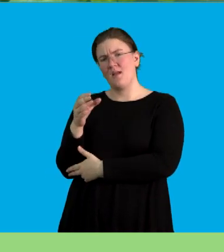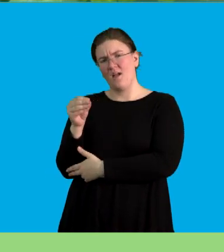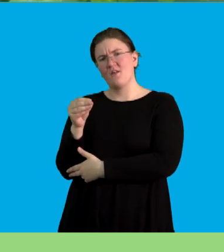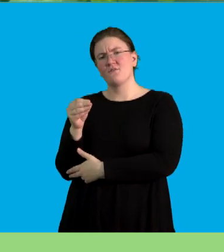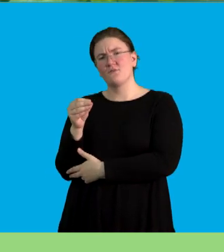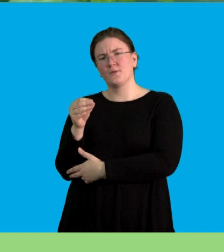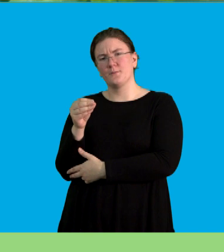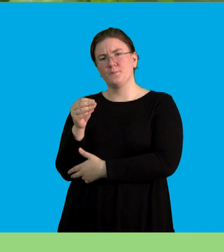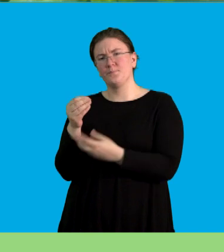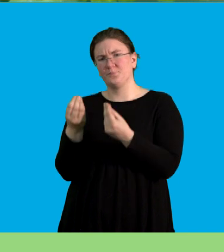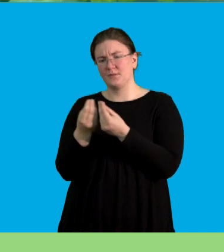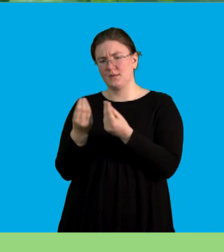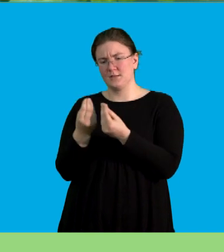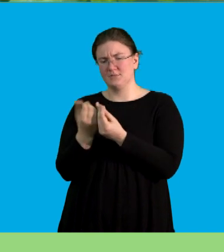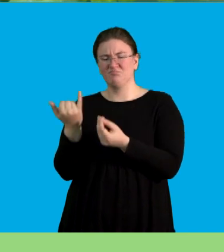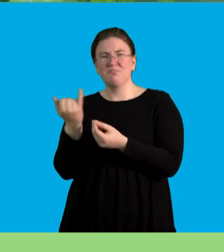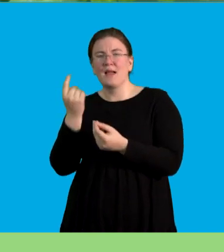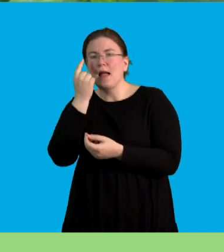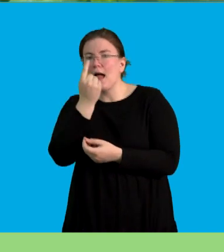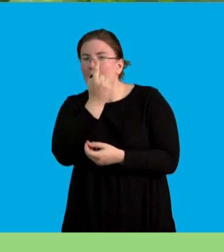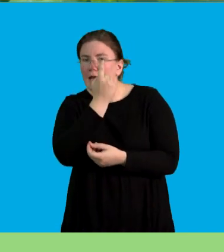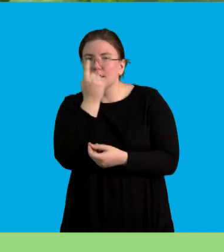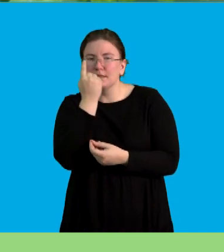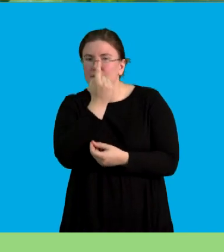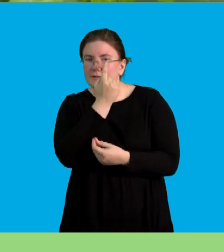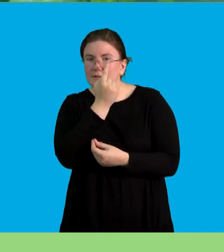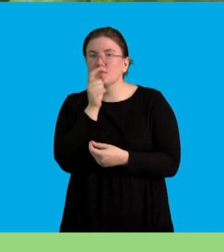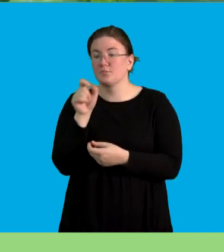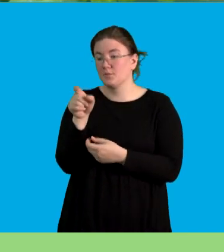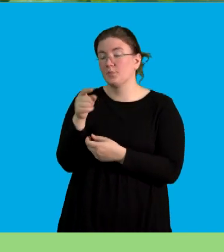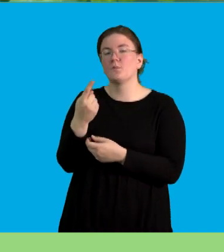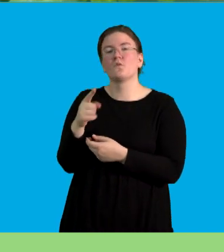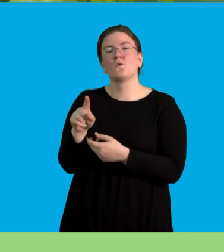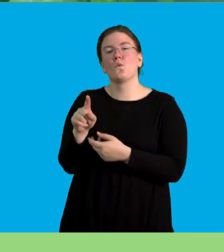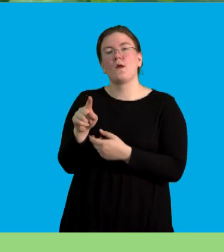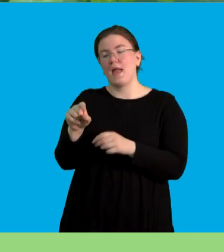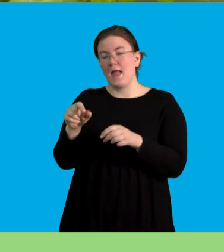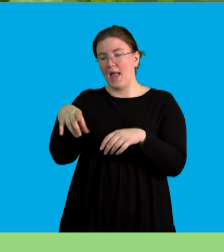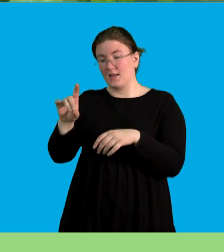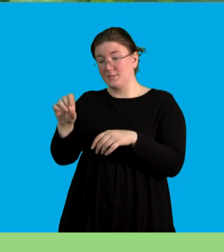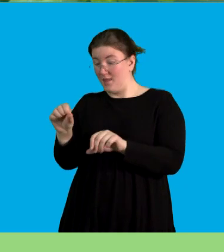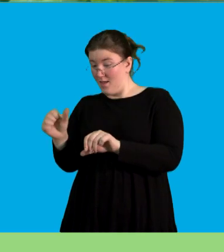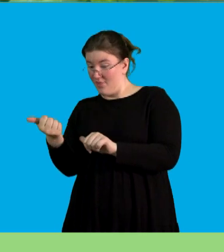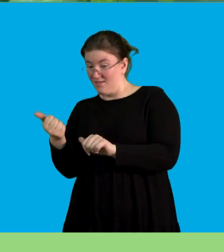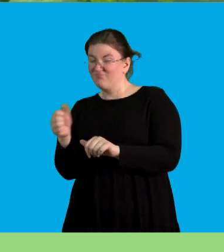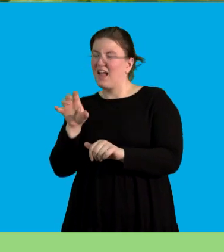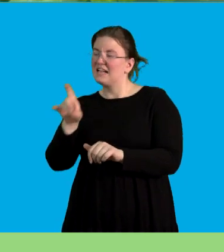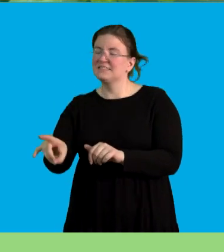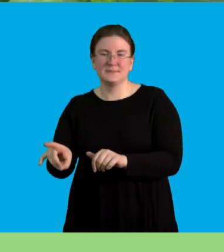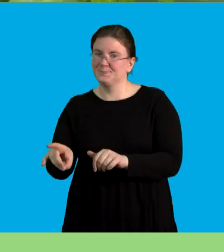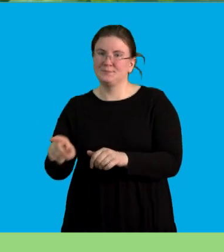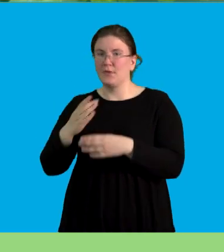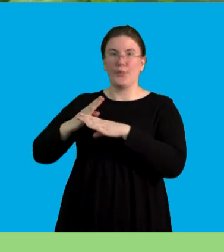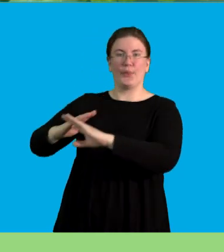features that look like little eyes, and these are usually to scare away or scare off predators.